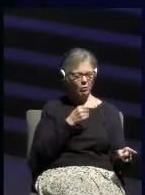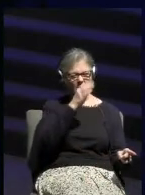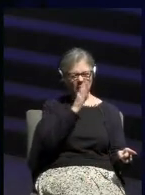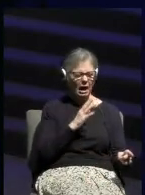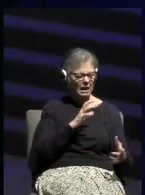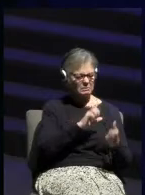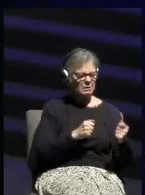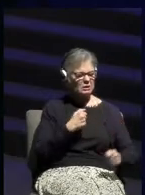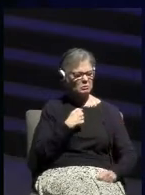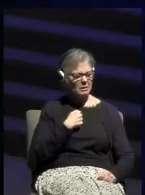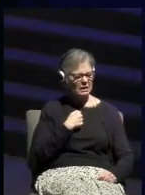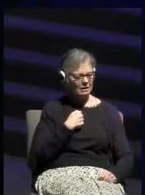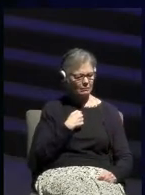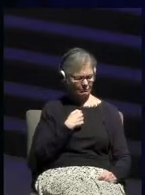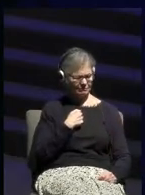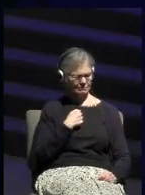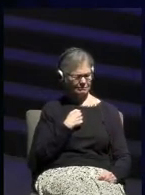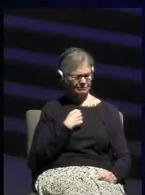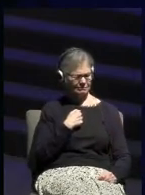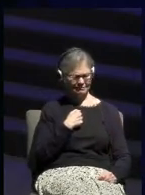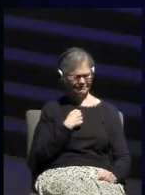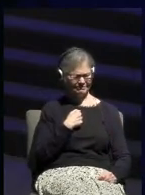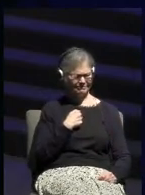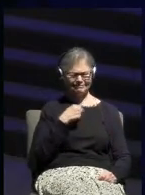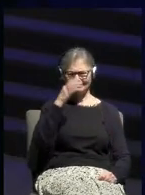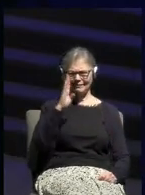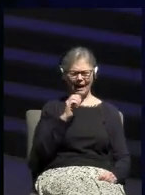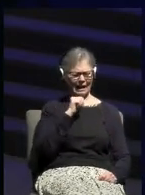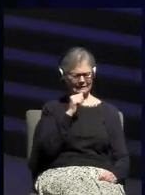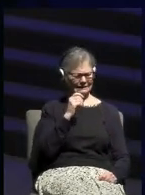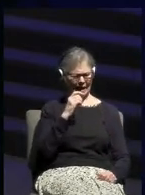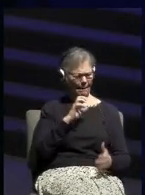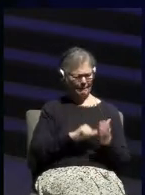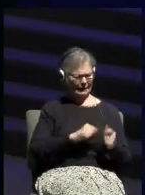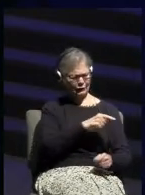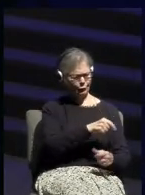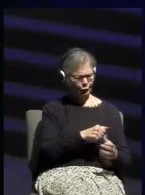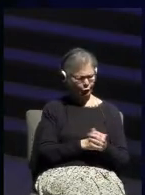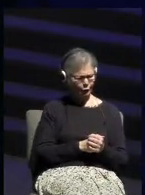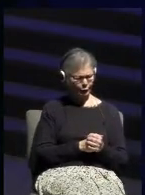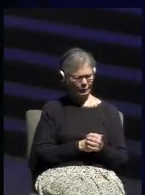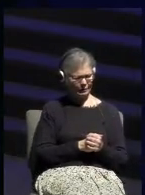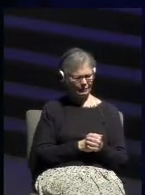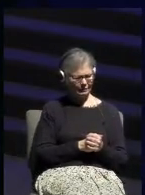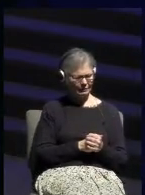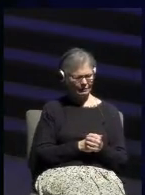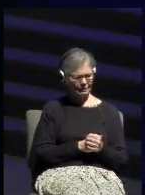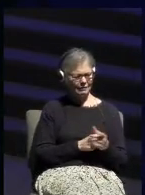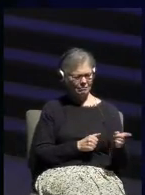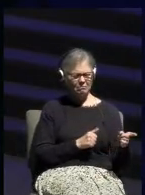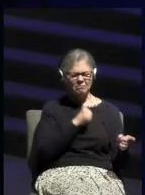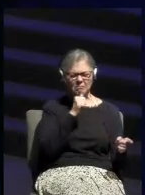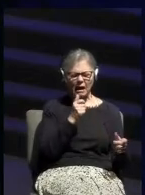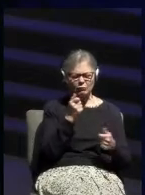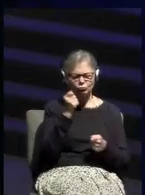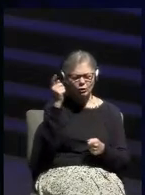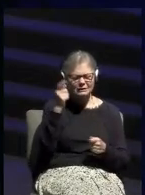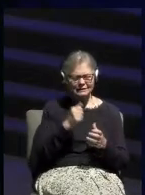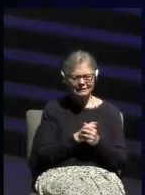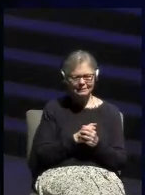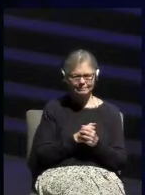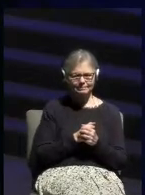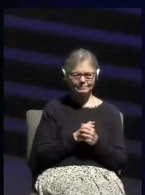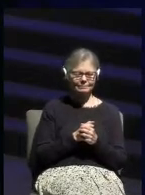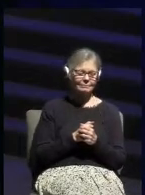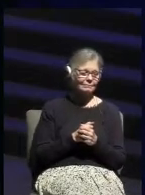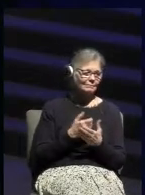It's a very convoluted thing, which lets me know that they actually do believe. They actually do believe. And maybe they got